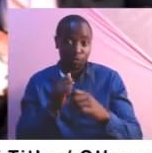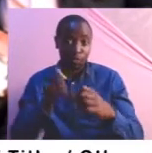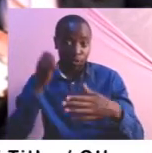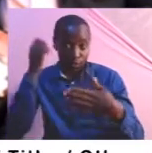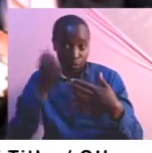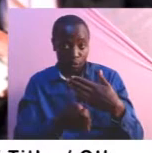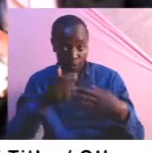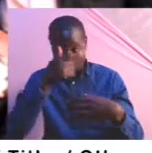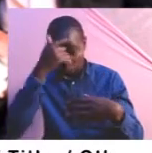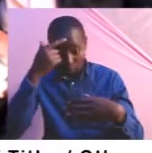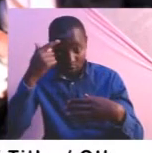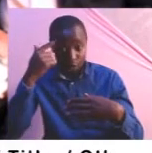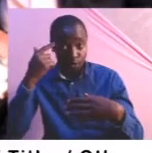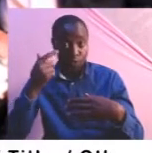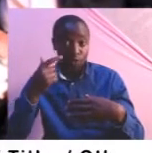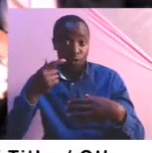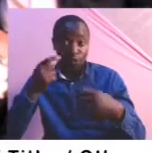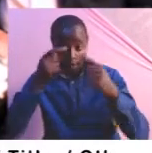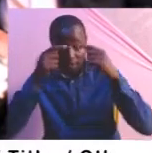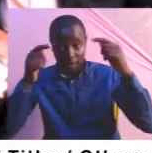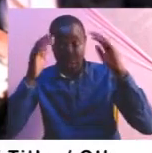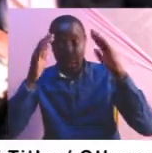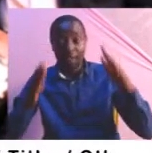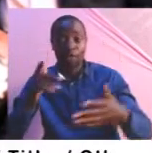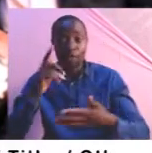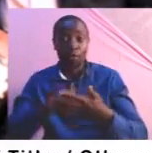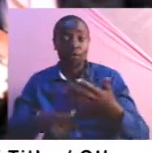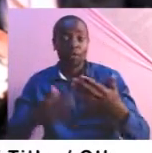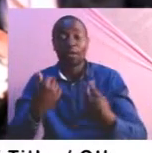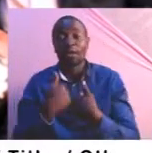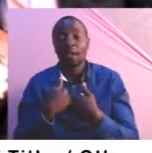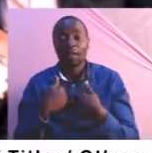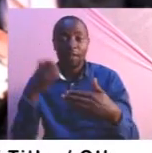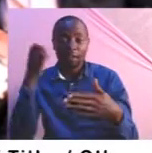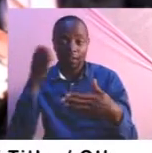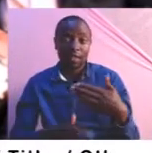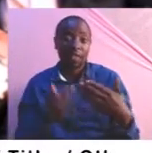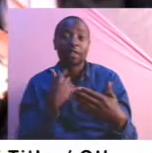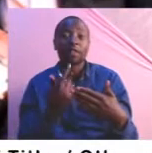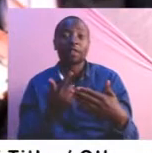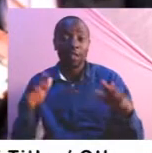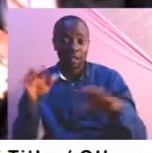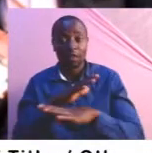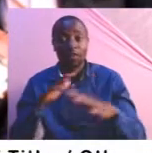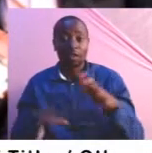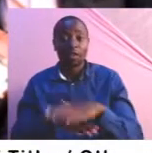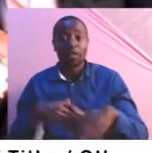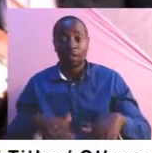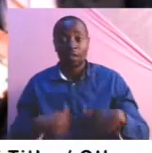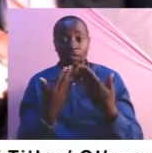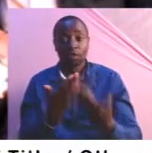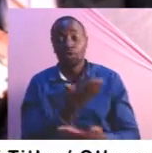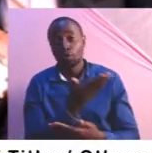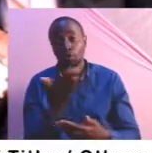that lure from the enemy of what I'm going to get. Say anything, I can give it to him. And you know,